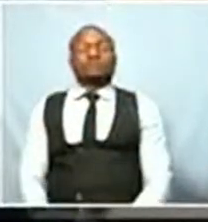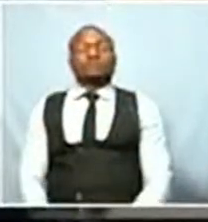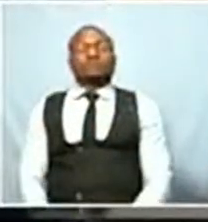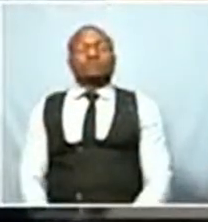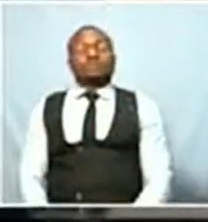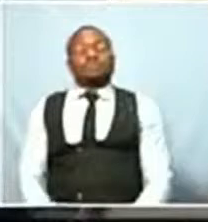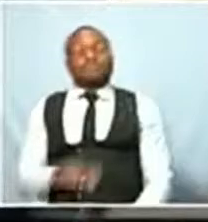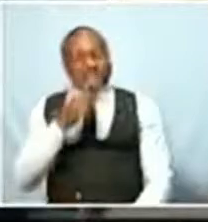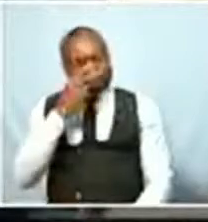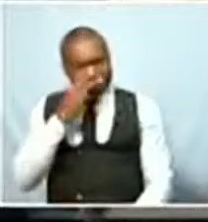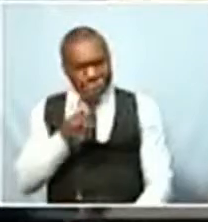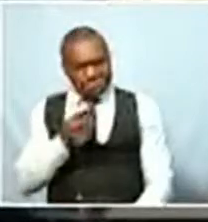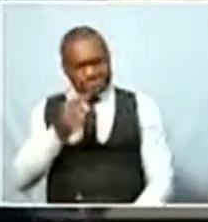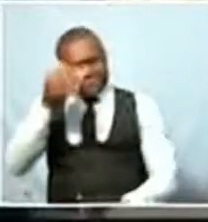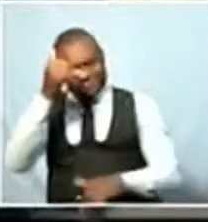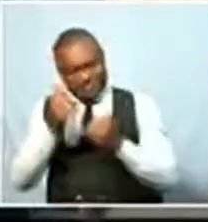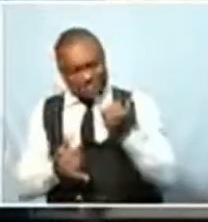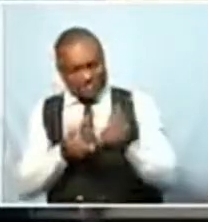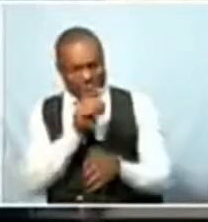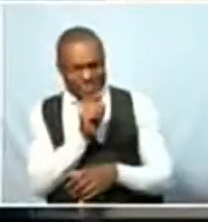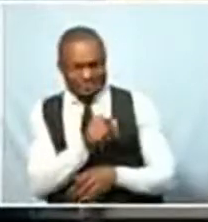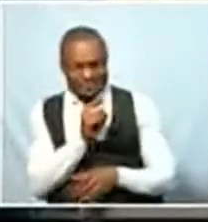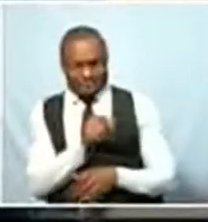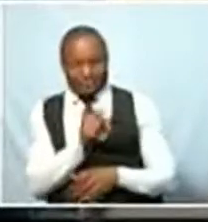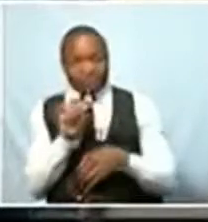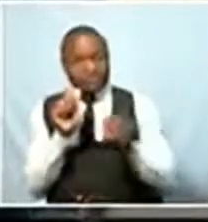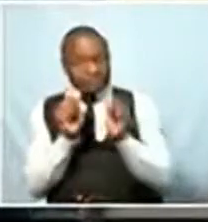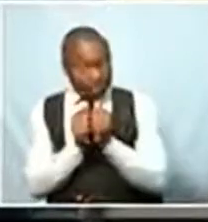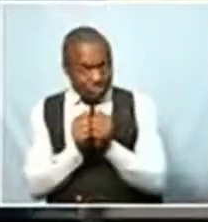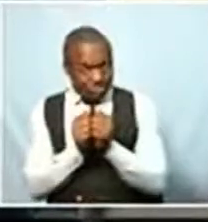Are we seeing an end to that with